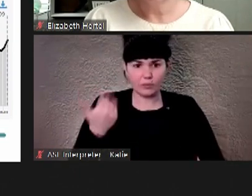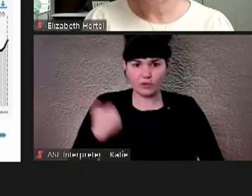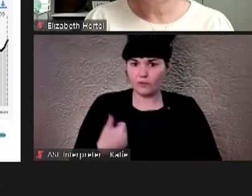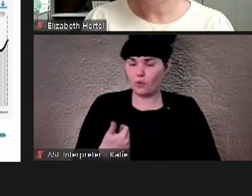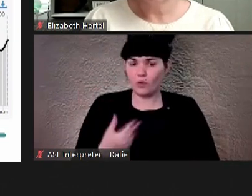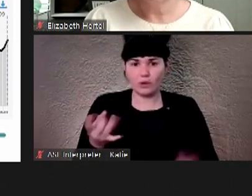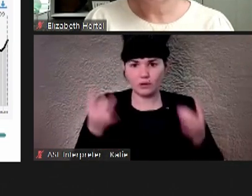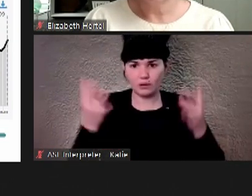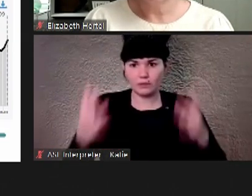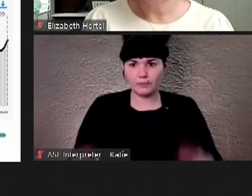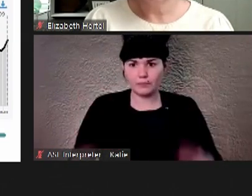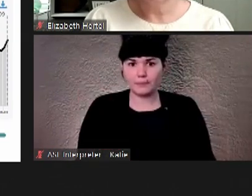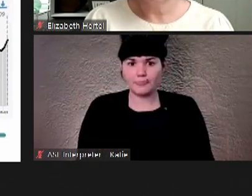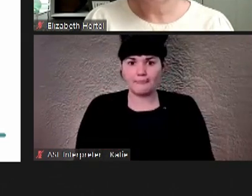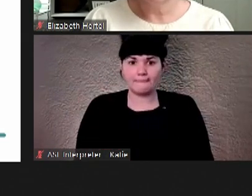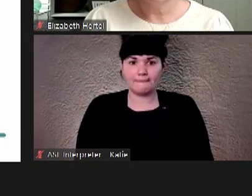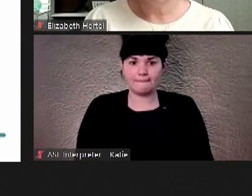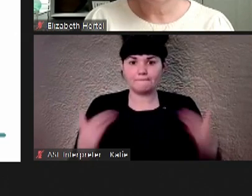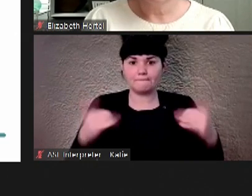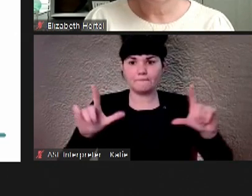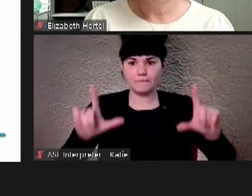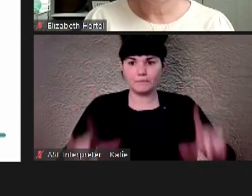slide, please.